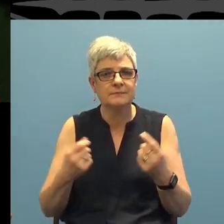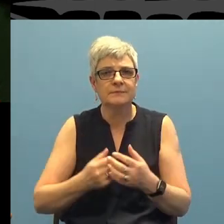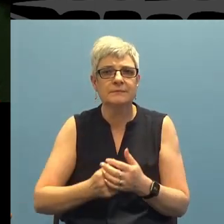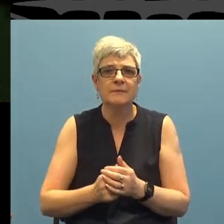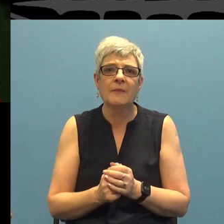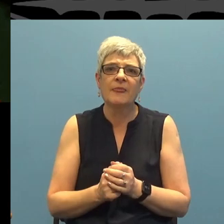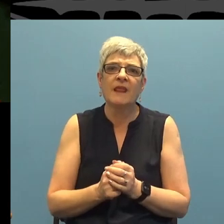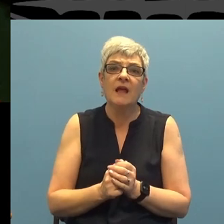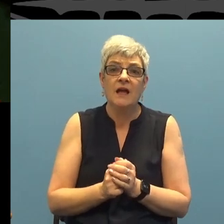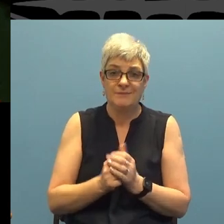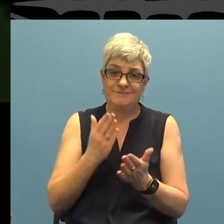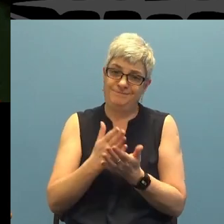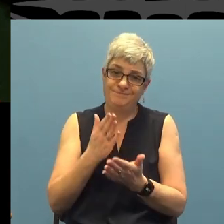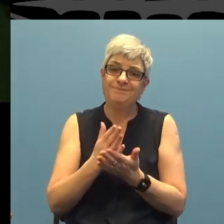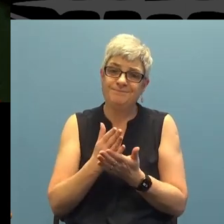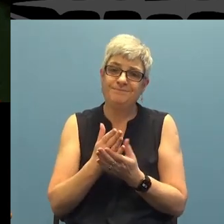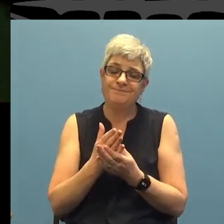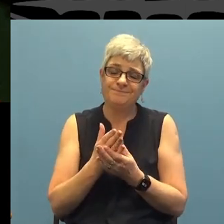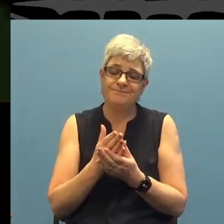But of course,